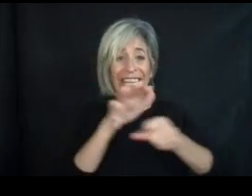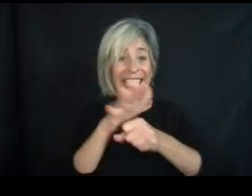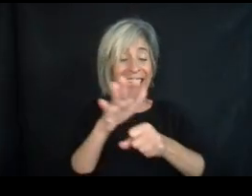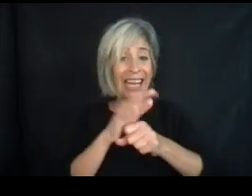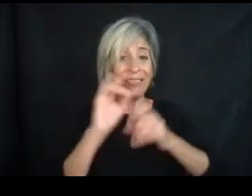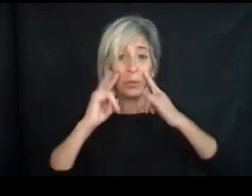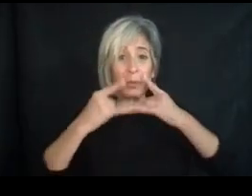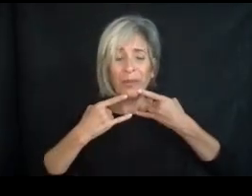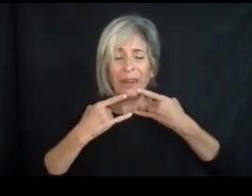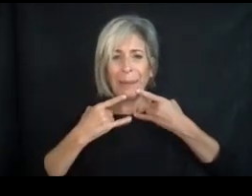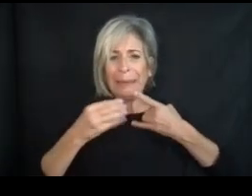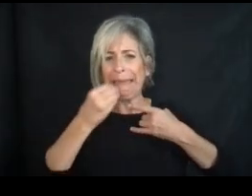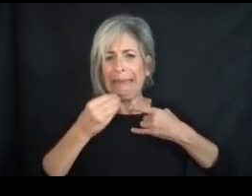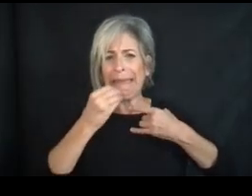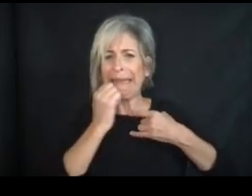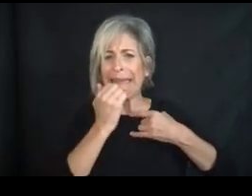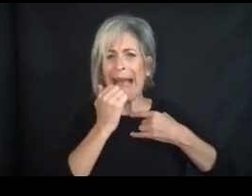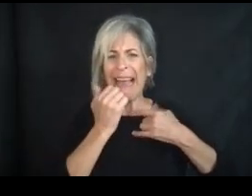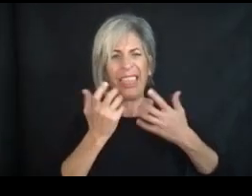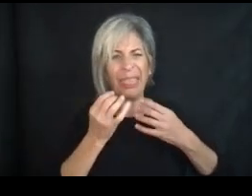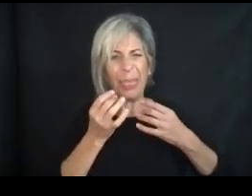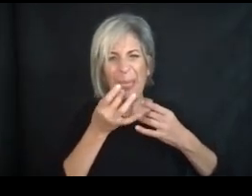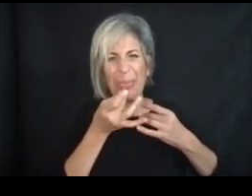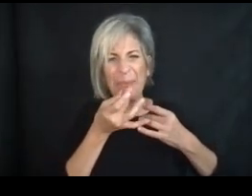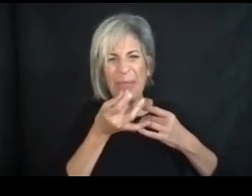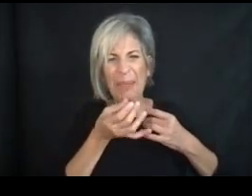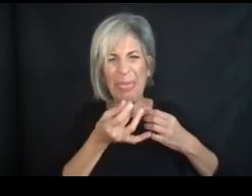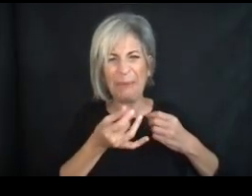I keep eating cotton.